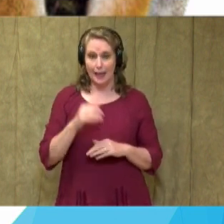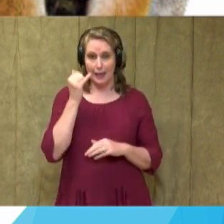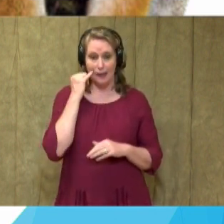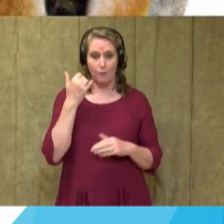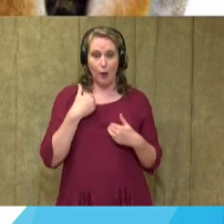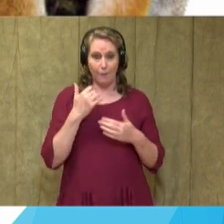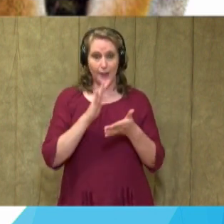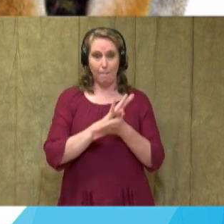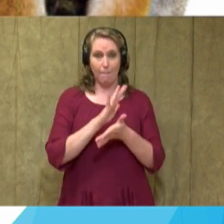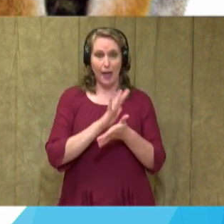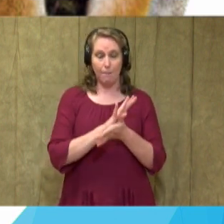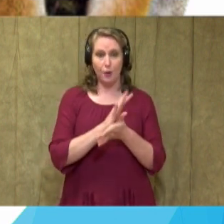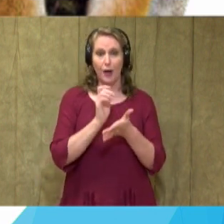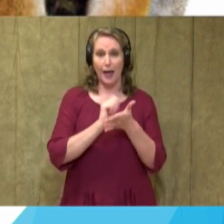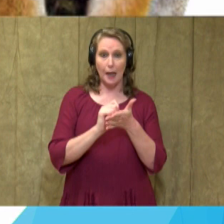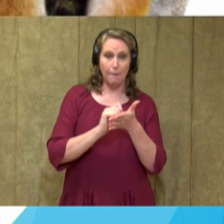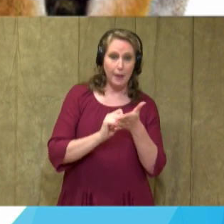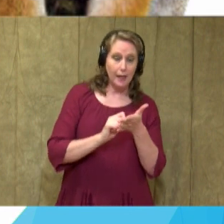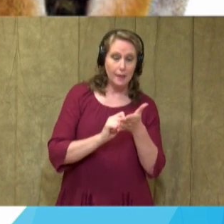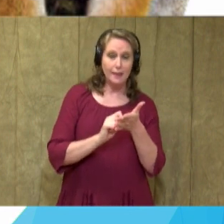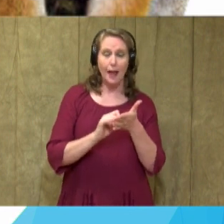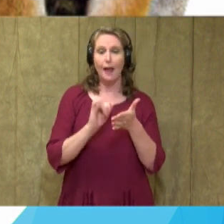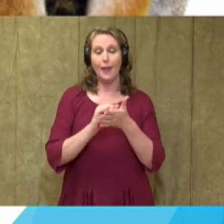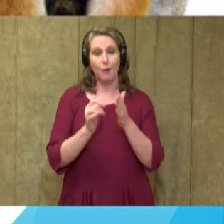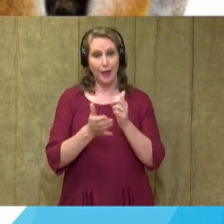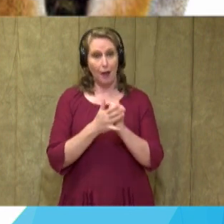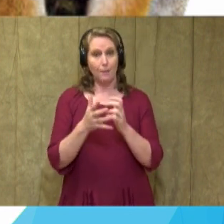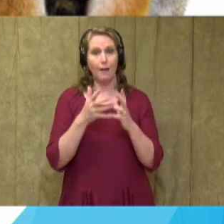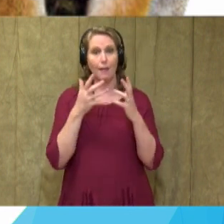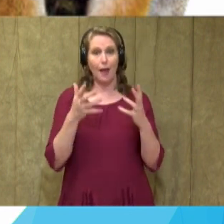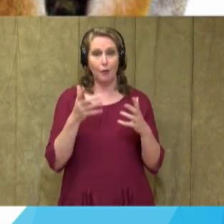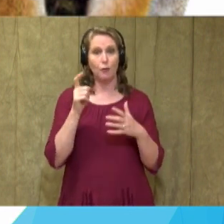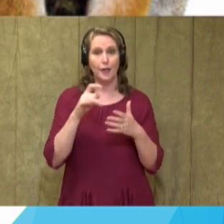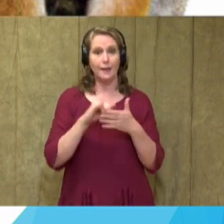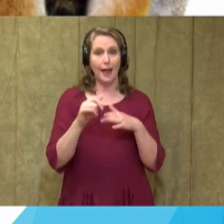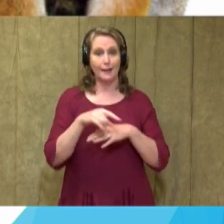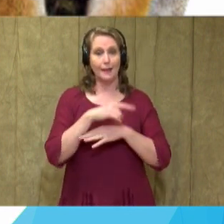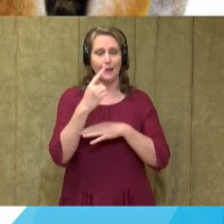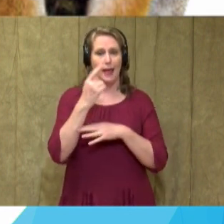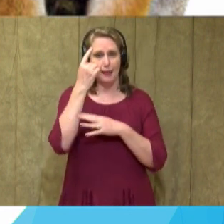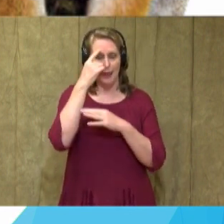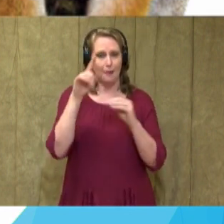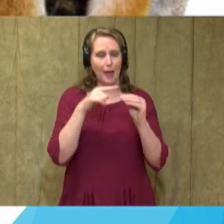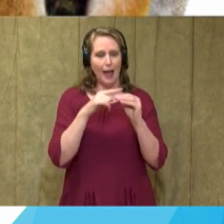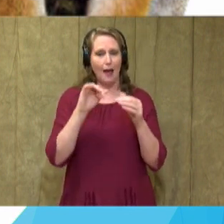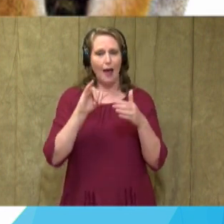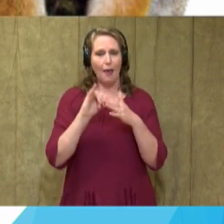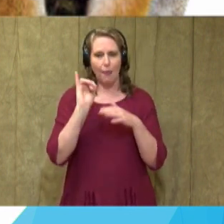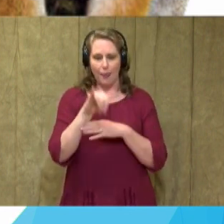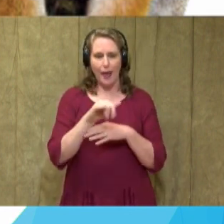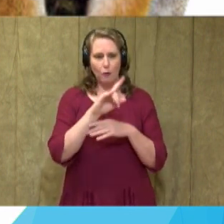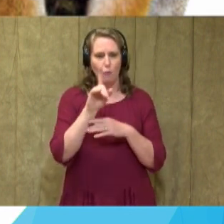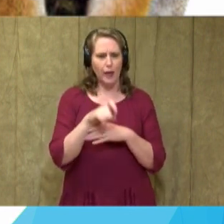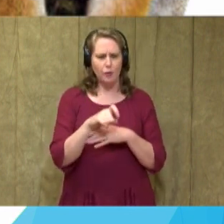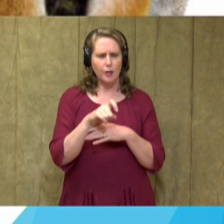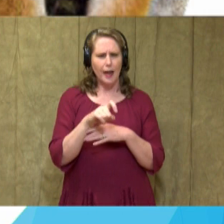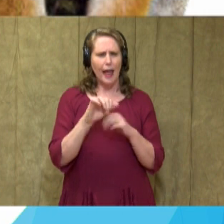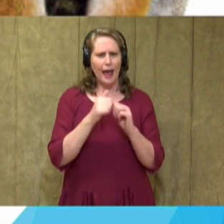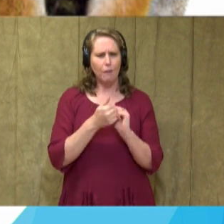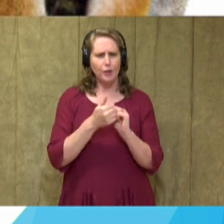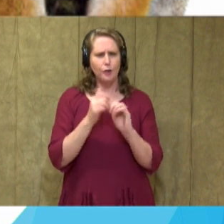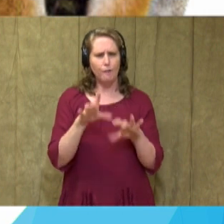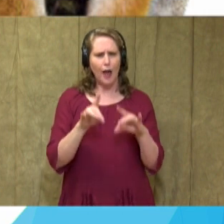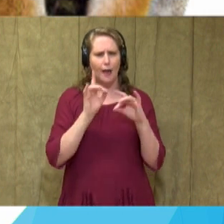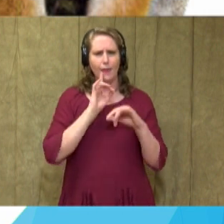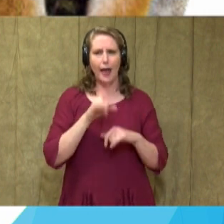have a piece of paper and a pencil, that would be great because you're going to need that today. So think about how you would solve that problem. So there's many